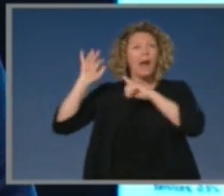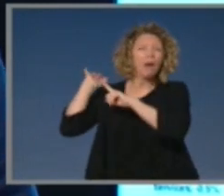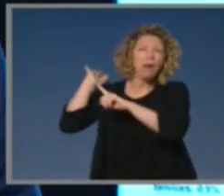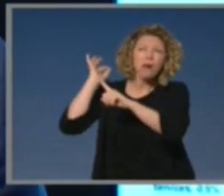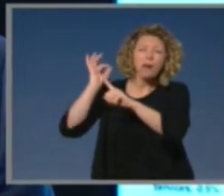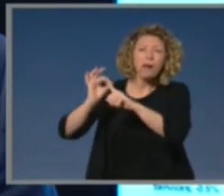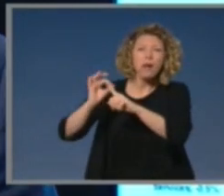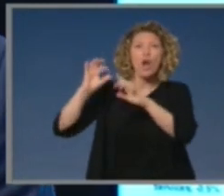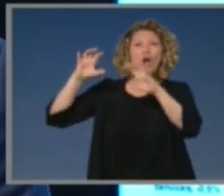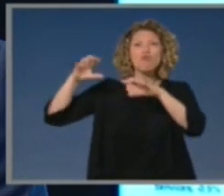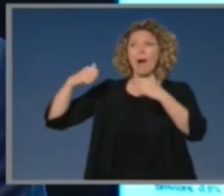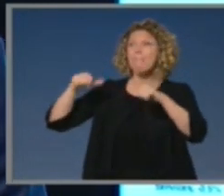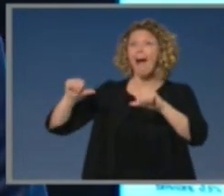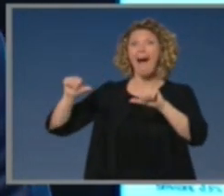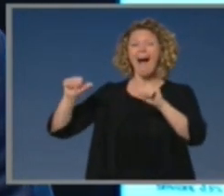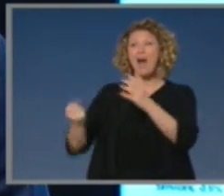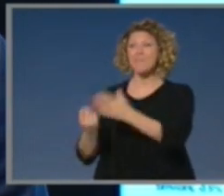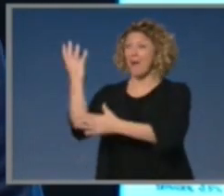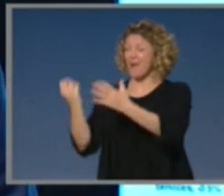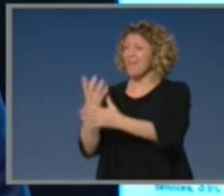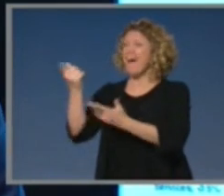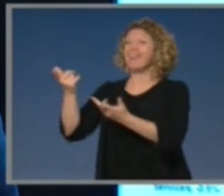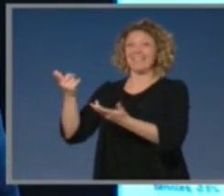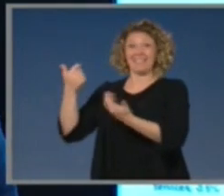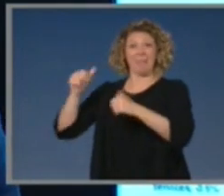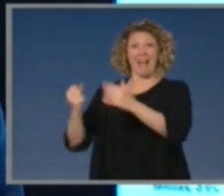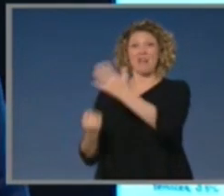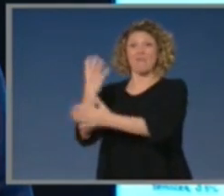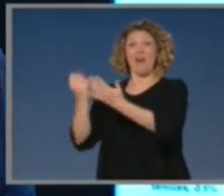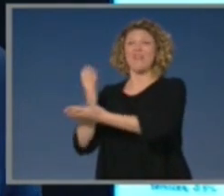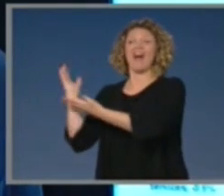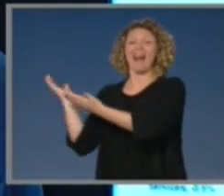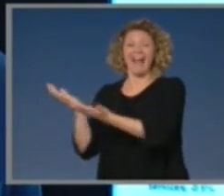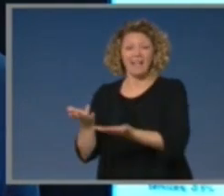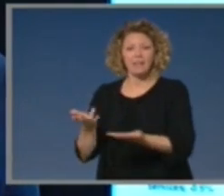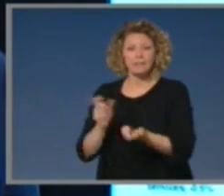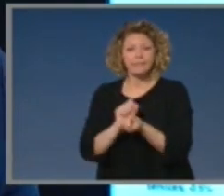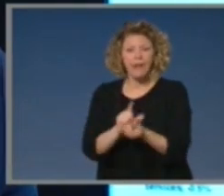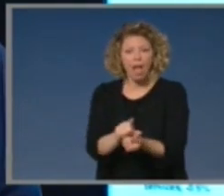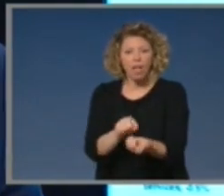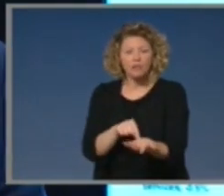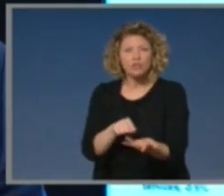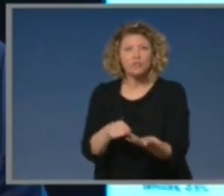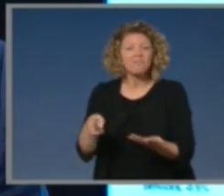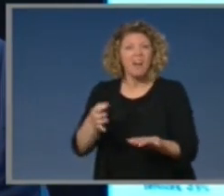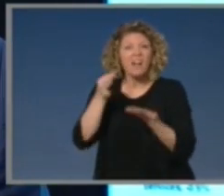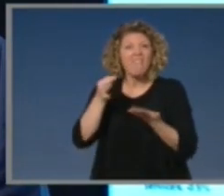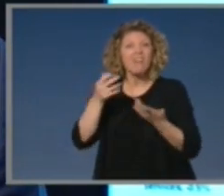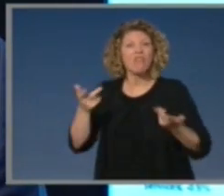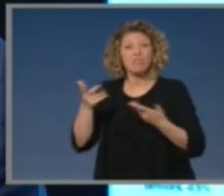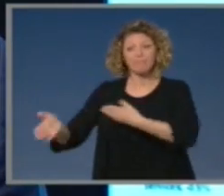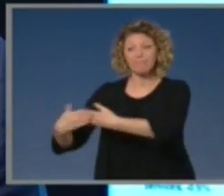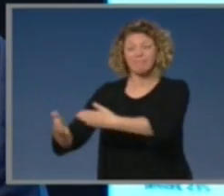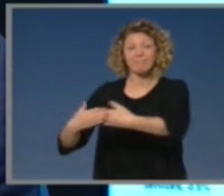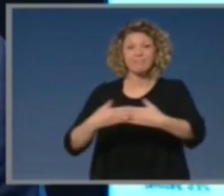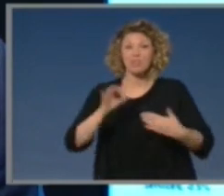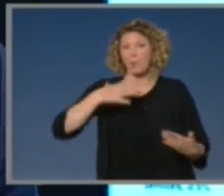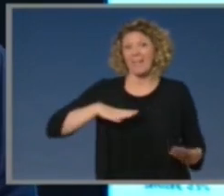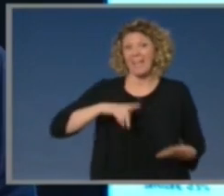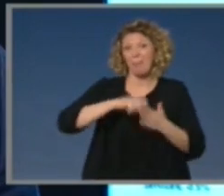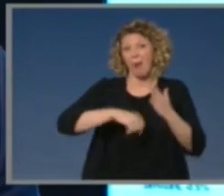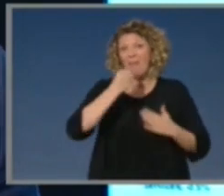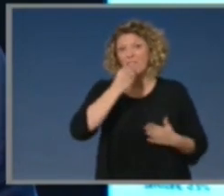and cafes are closed, they're not buying from those producers like they were before. And so there is a